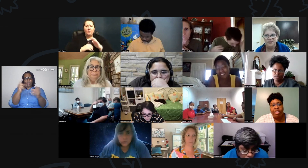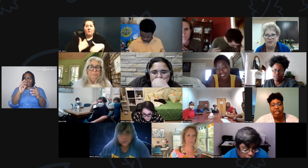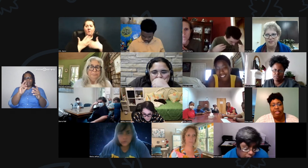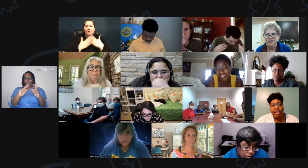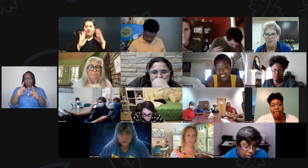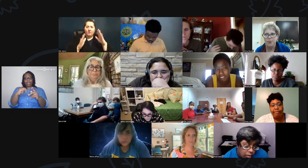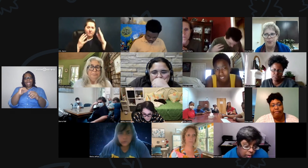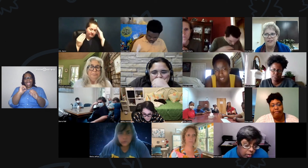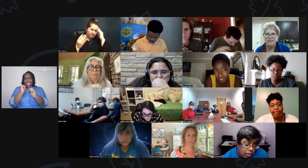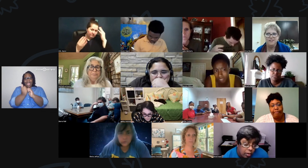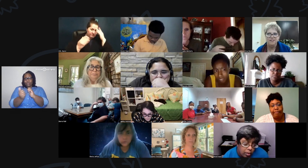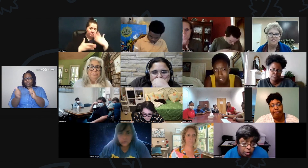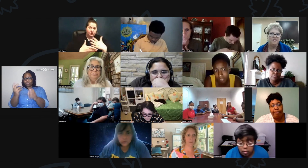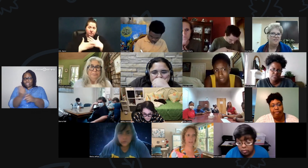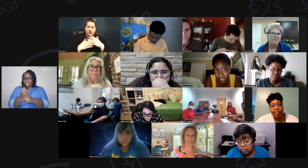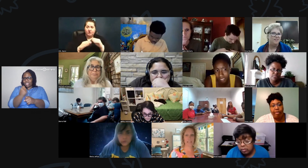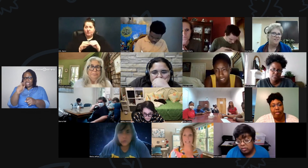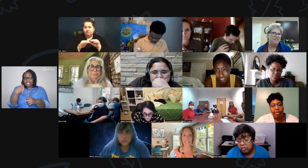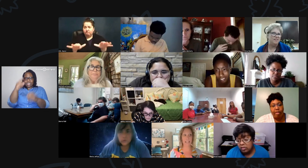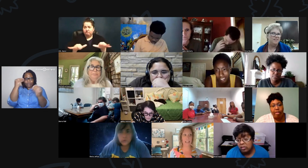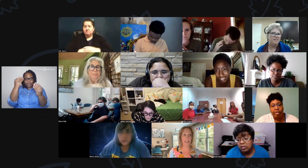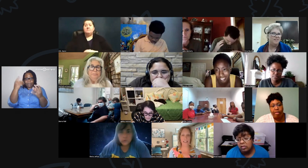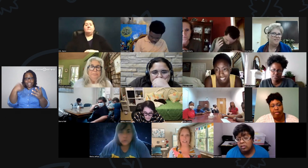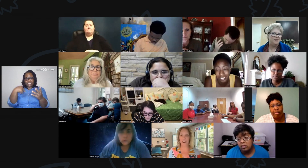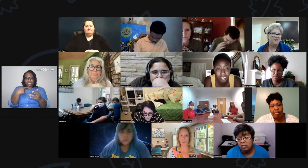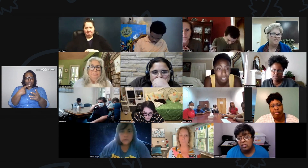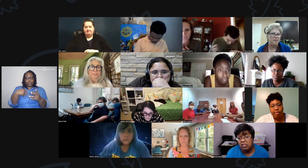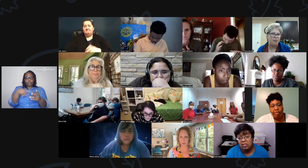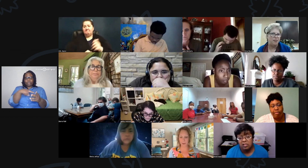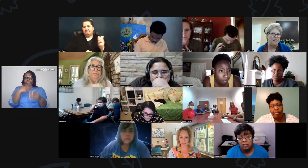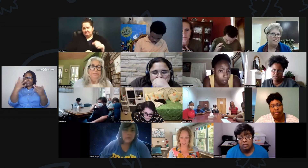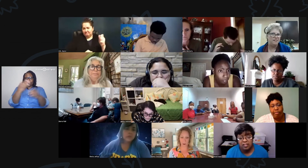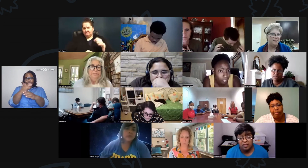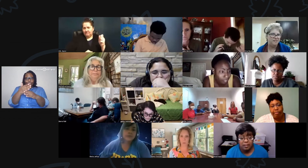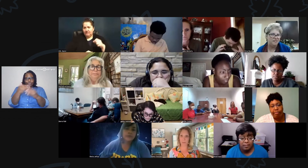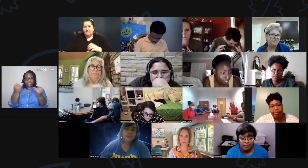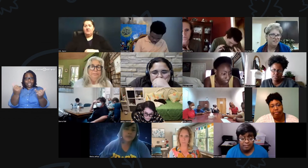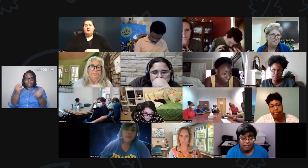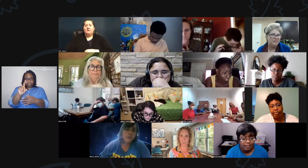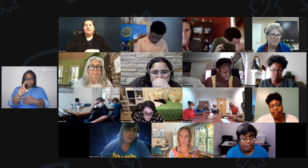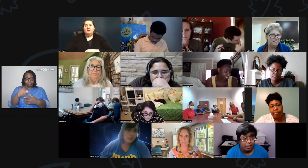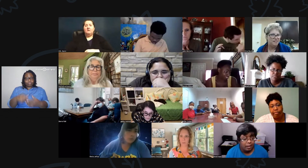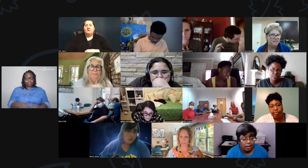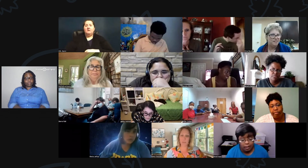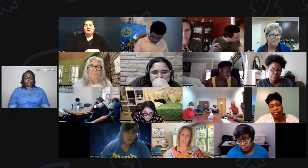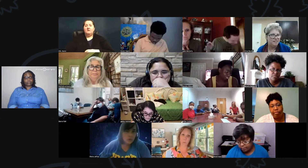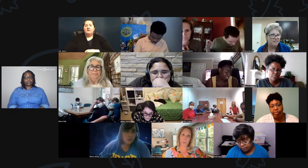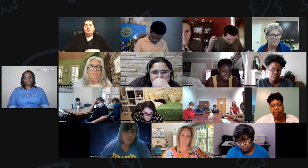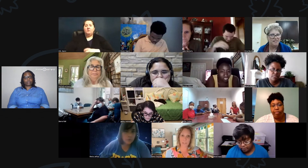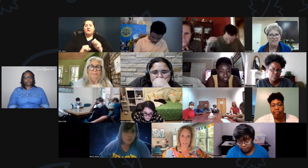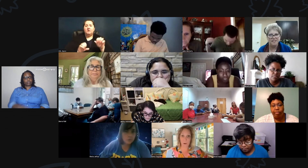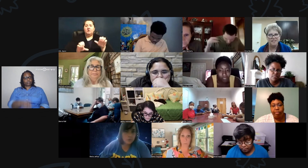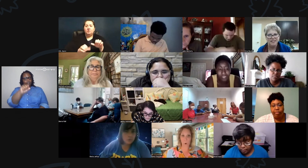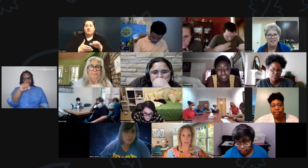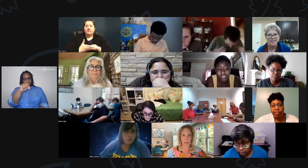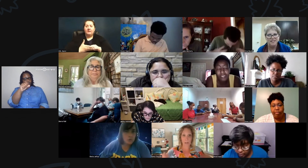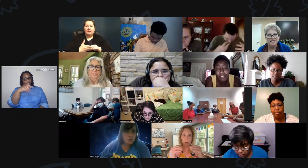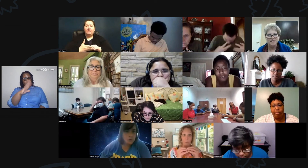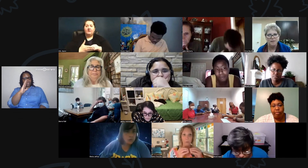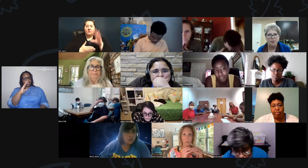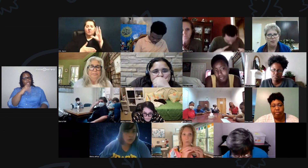information we shared today? Yes, and then we can do that. It's going to be in that